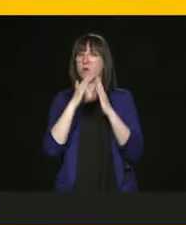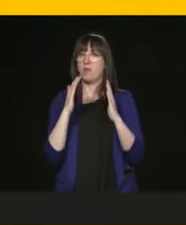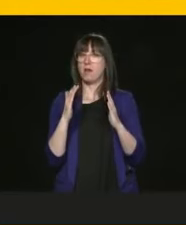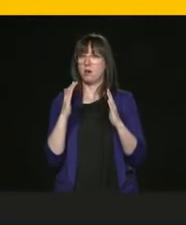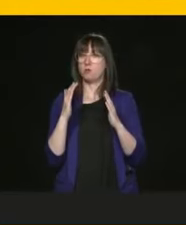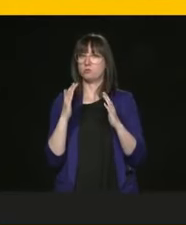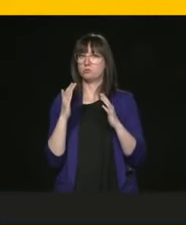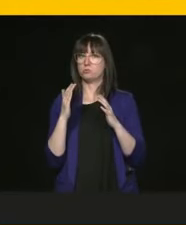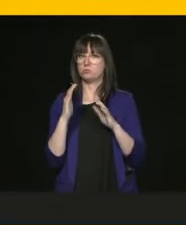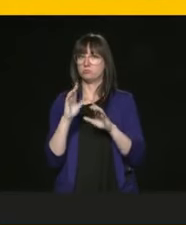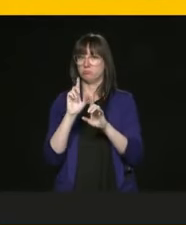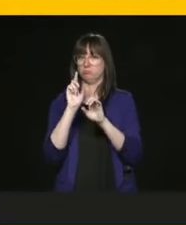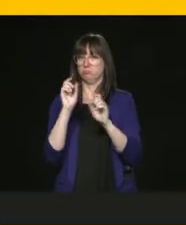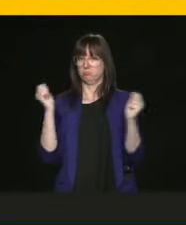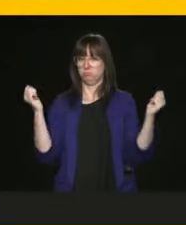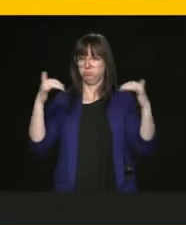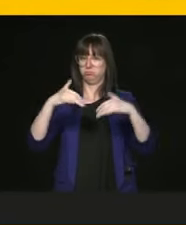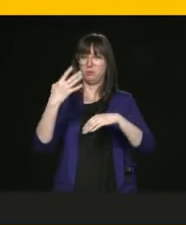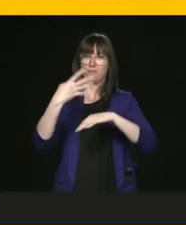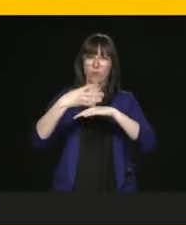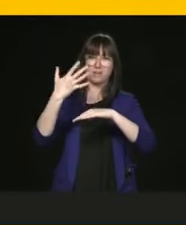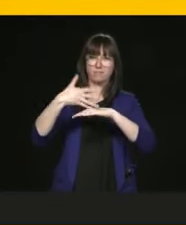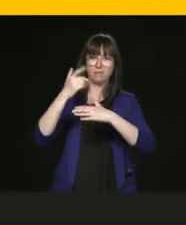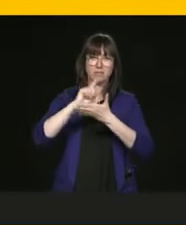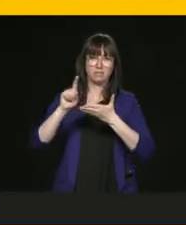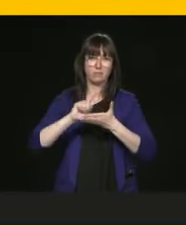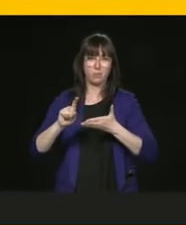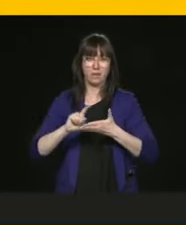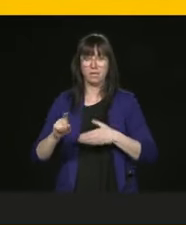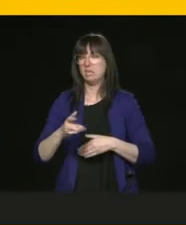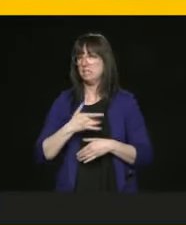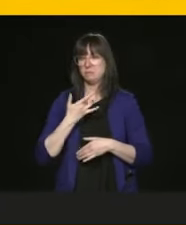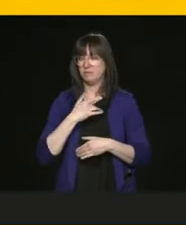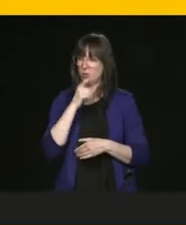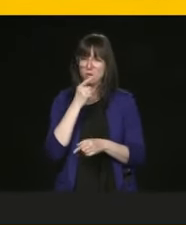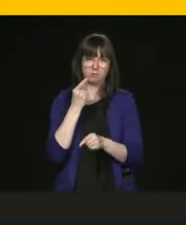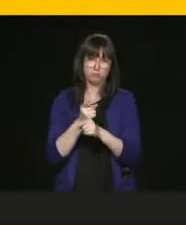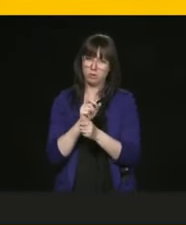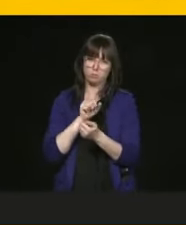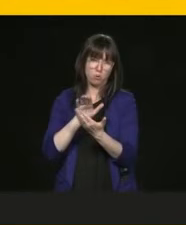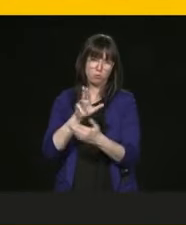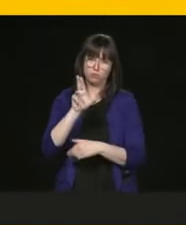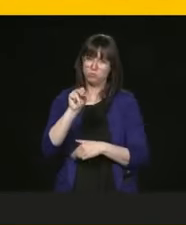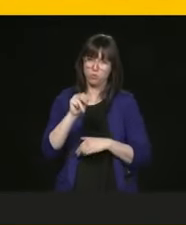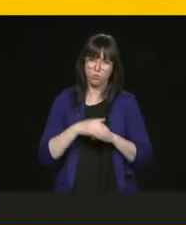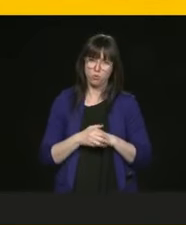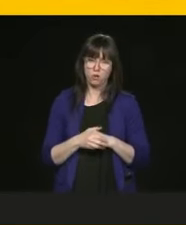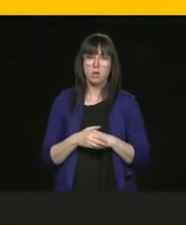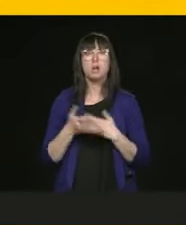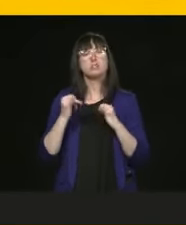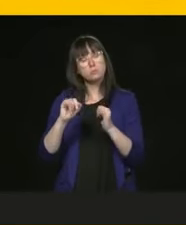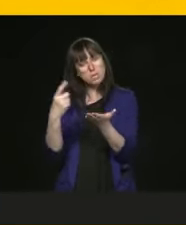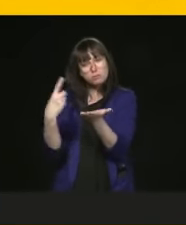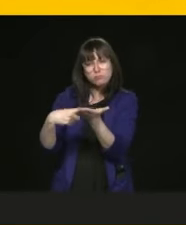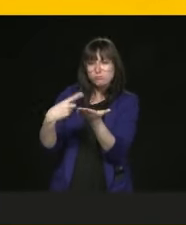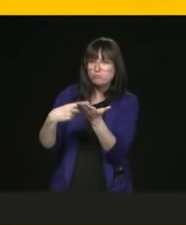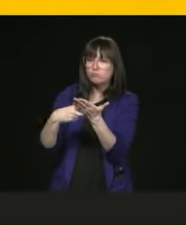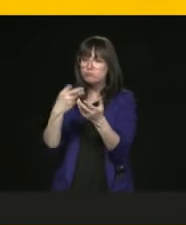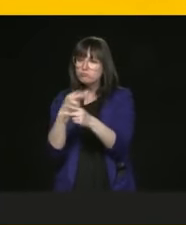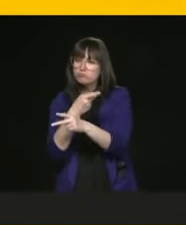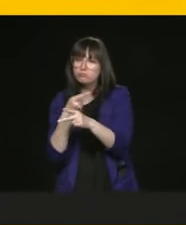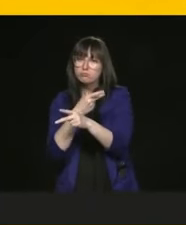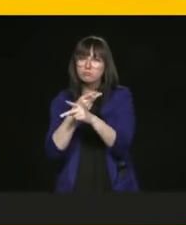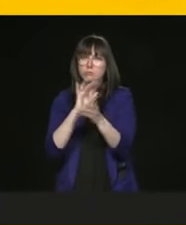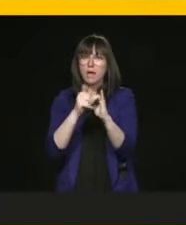week, and I don't think that's the right thing to do. It's not the right balance, and we are pursuing those discussions now. Many